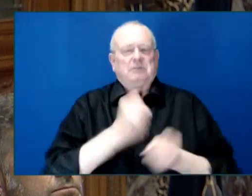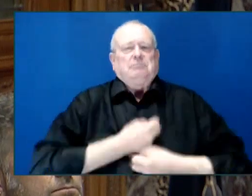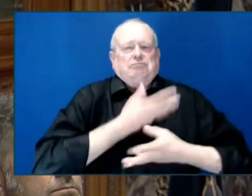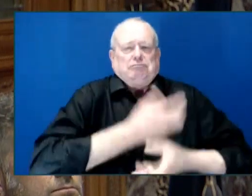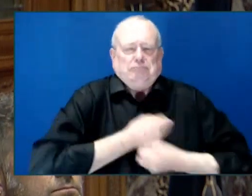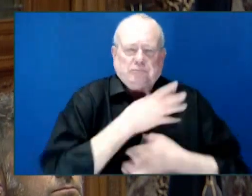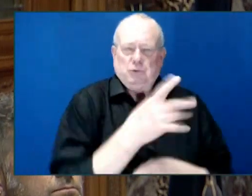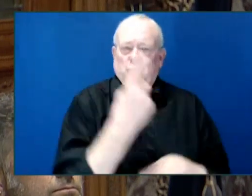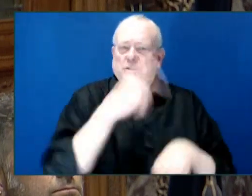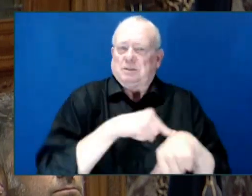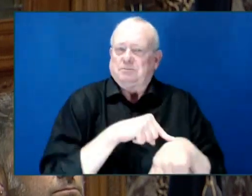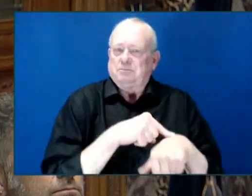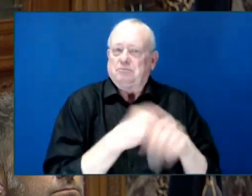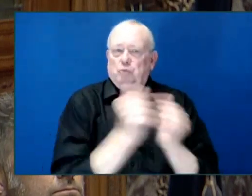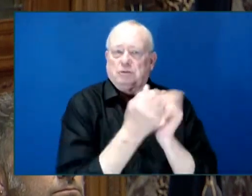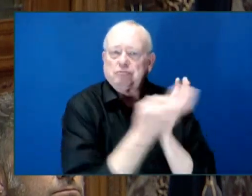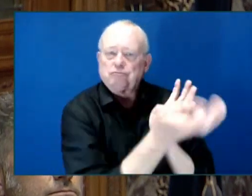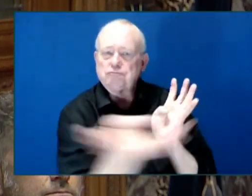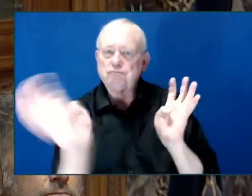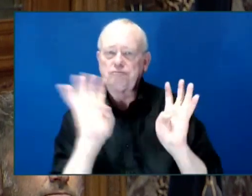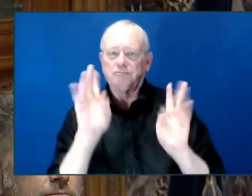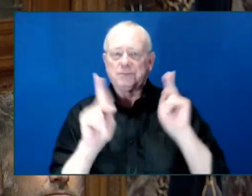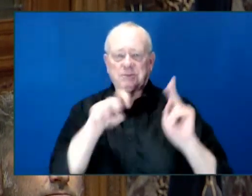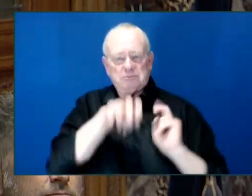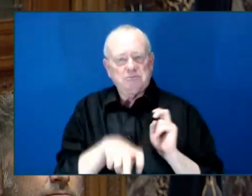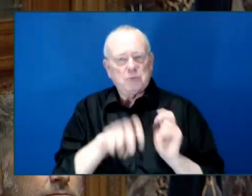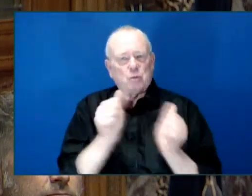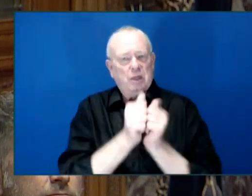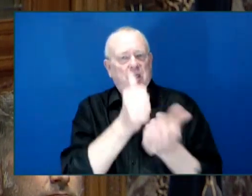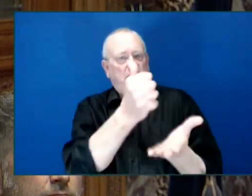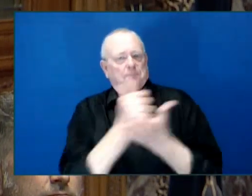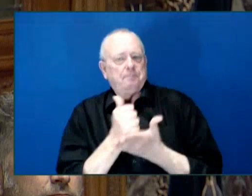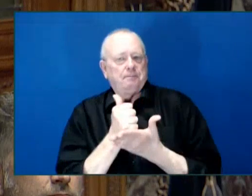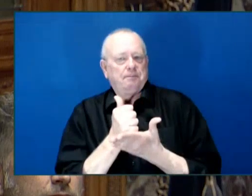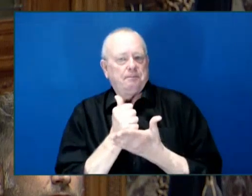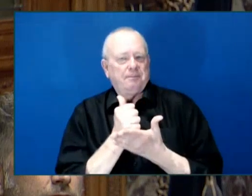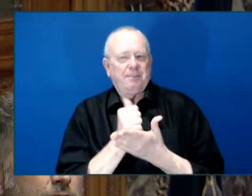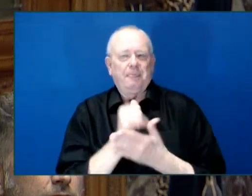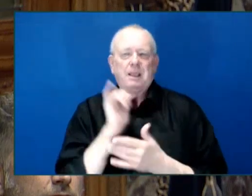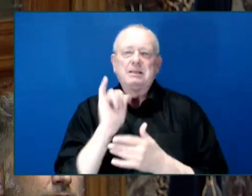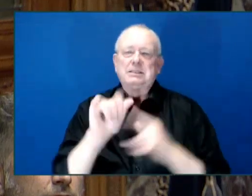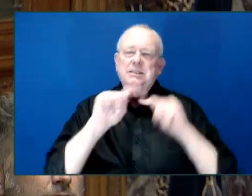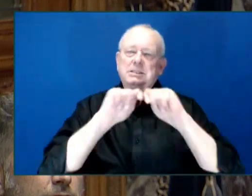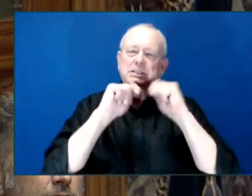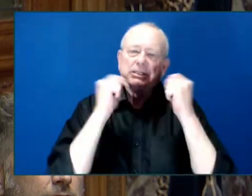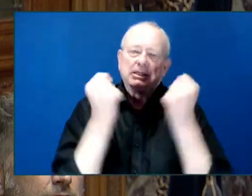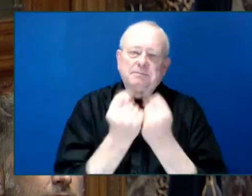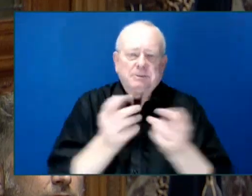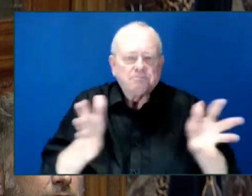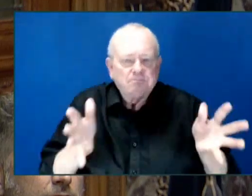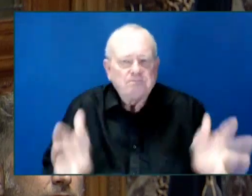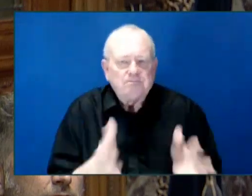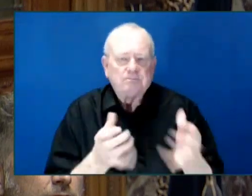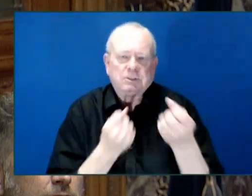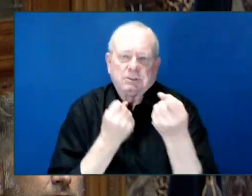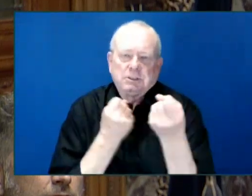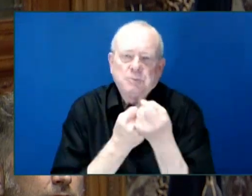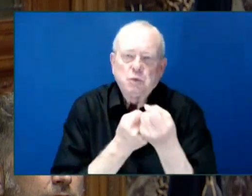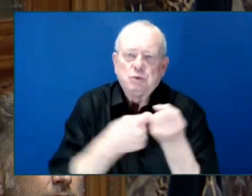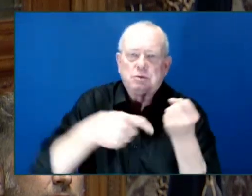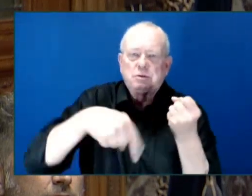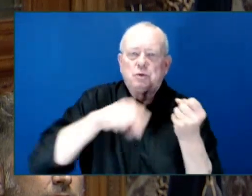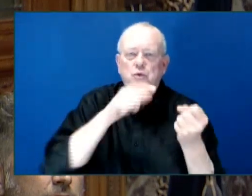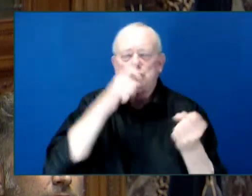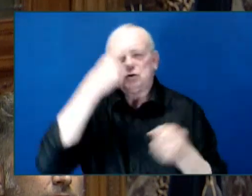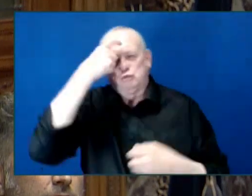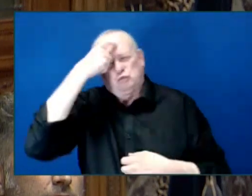The team at Raven's Nest empowers courageous young survivors and their caregivers with information and trauma-informed resources, supporting